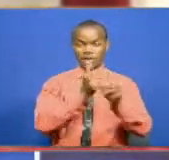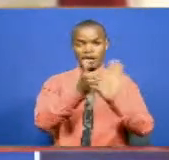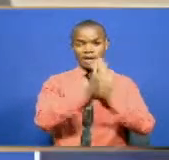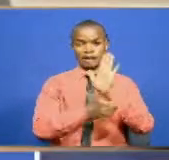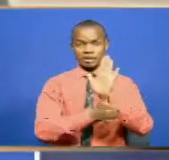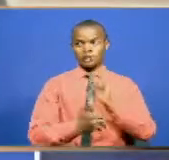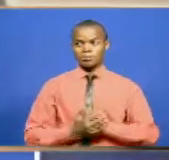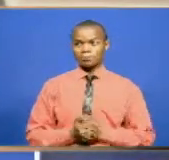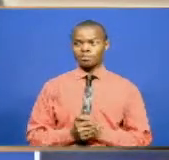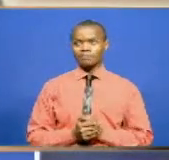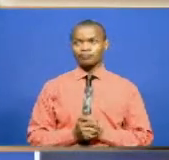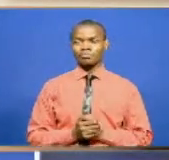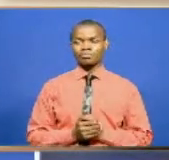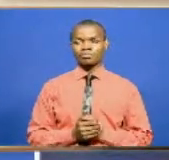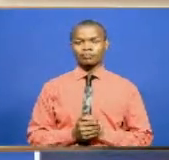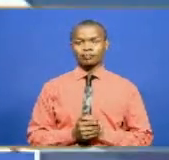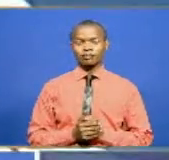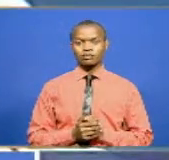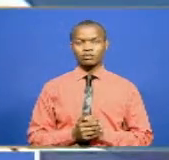One.